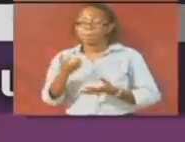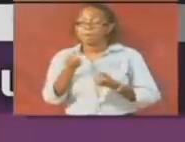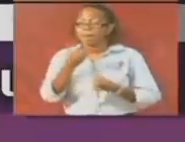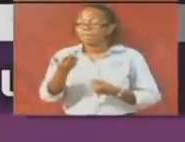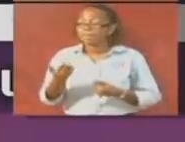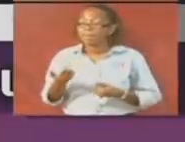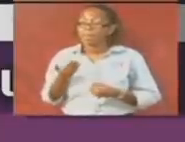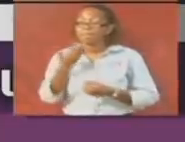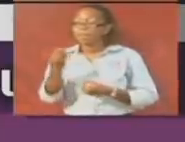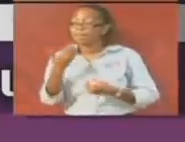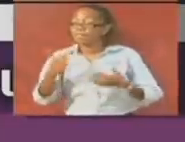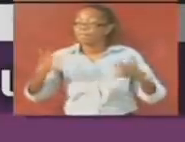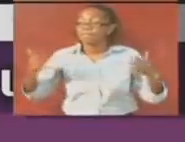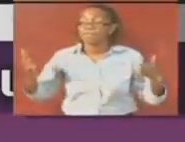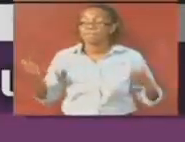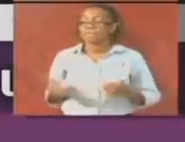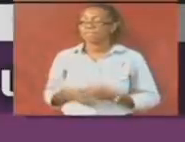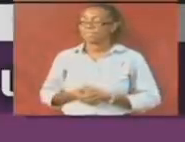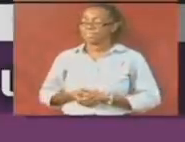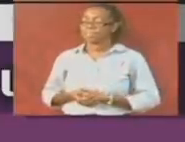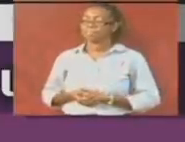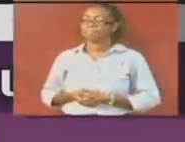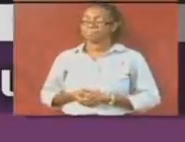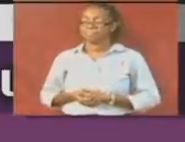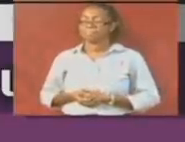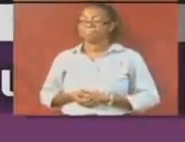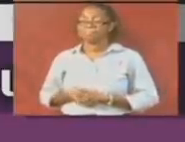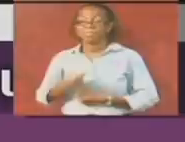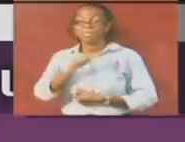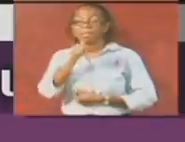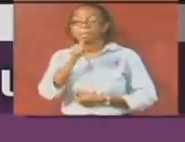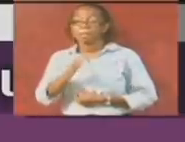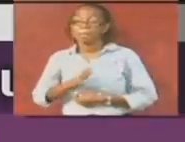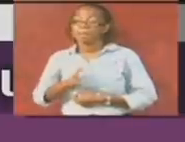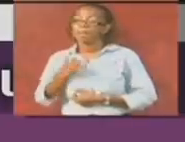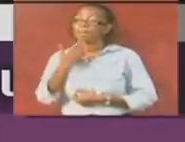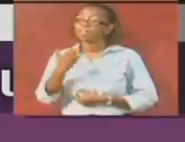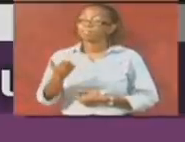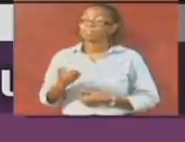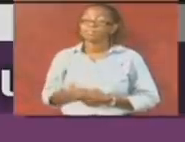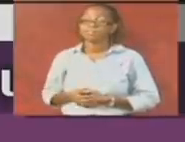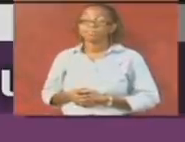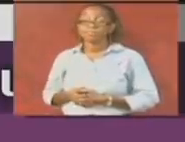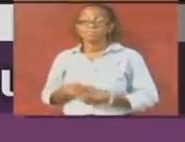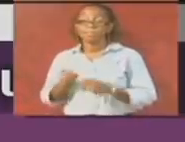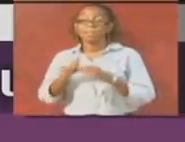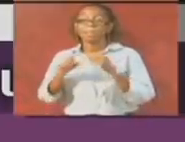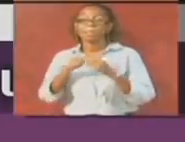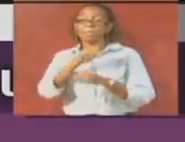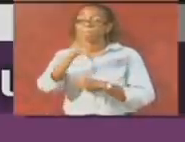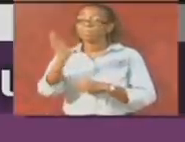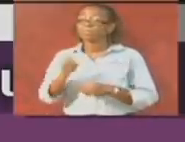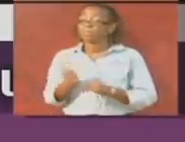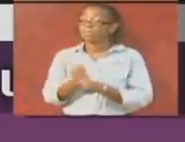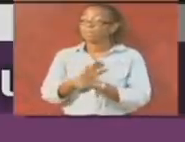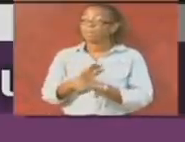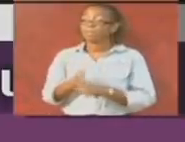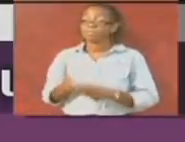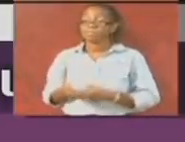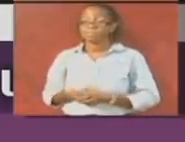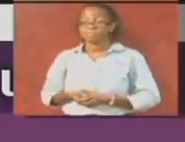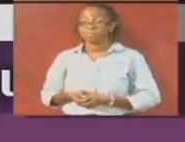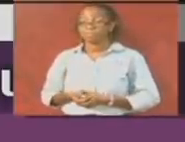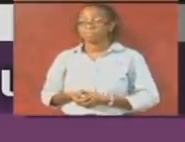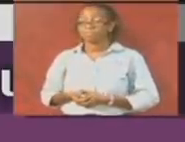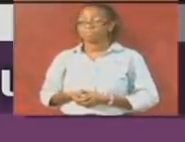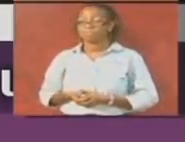variant issue. Urvashi just asked about testing for the variant. But from a layman's perspective, because that variant